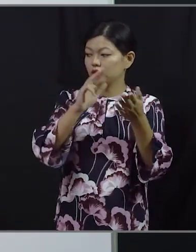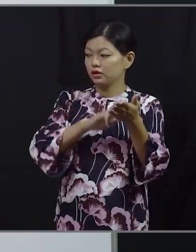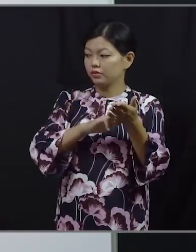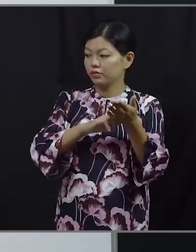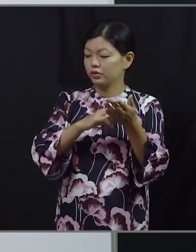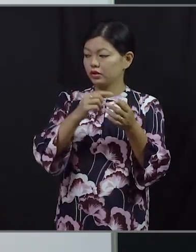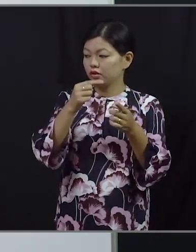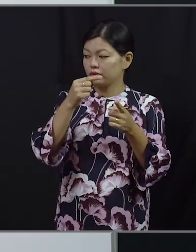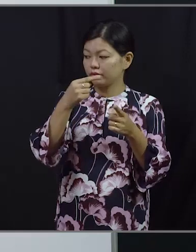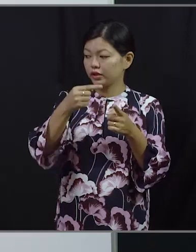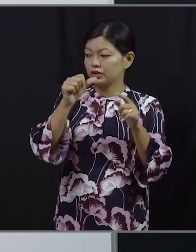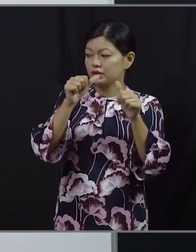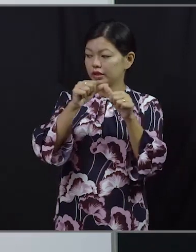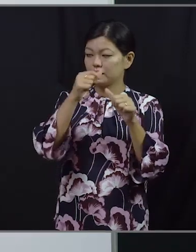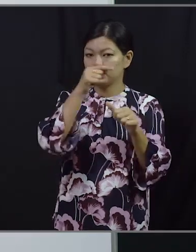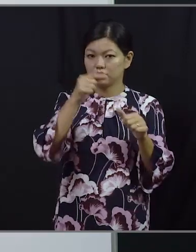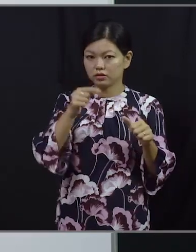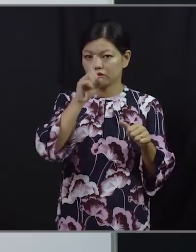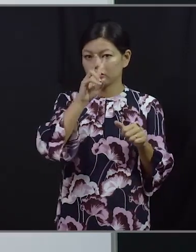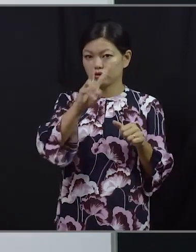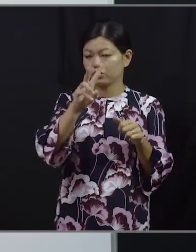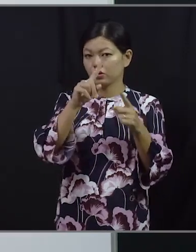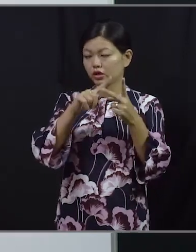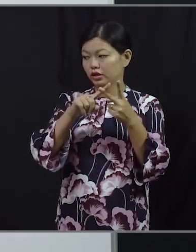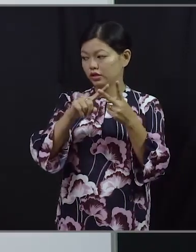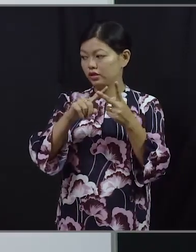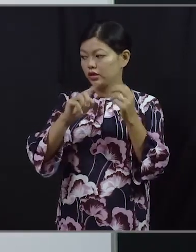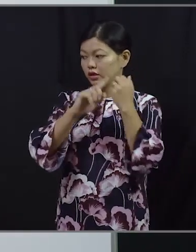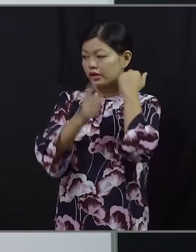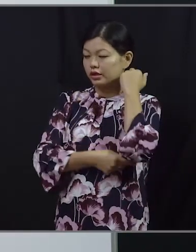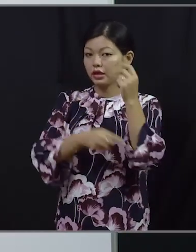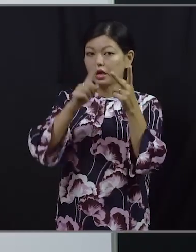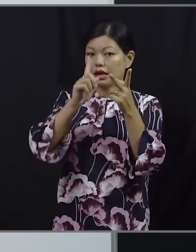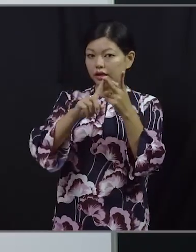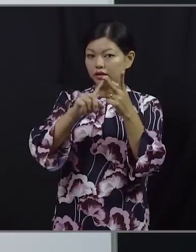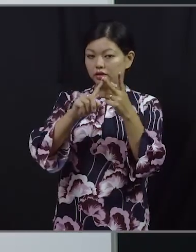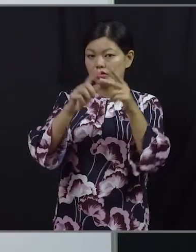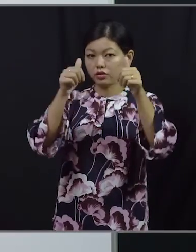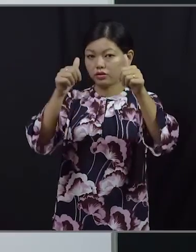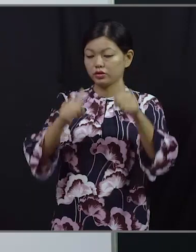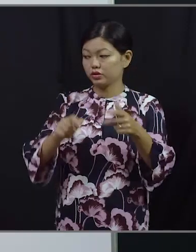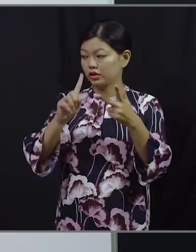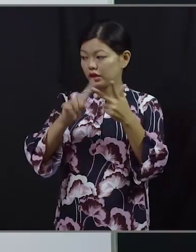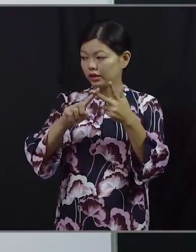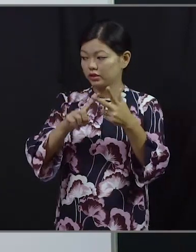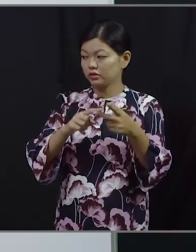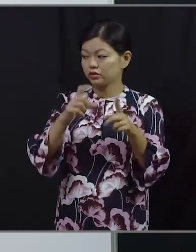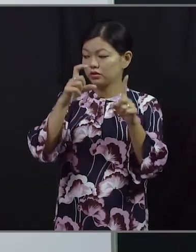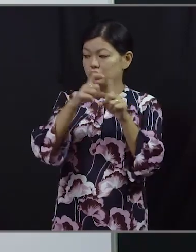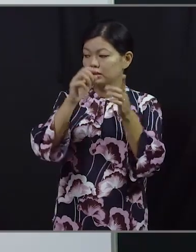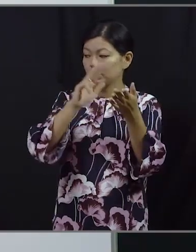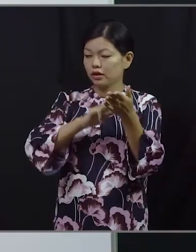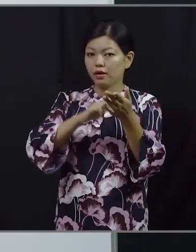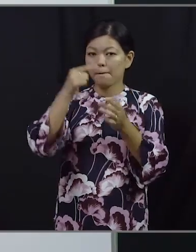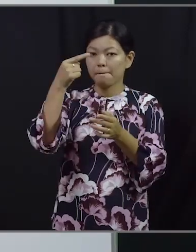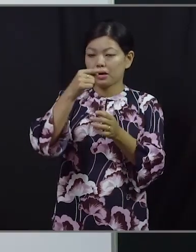minimum deviation and angle of prism. So I'm going to use this in the later deduction for the deduction of refractive index. So now